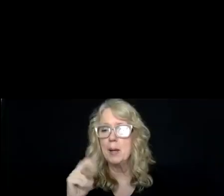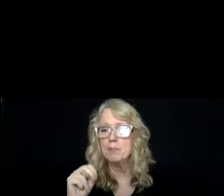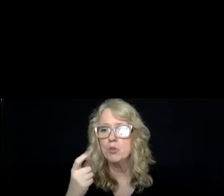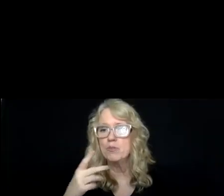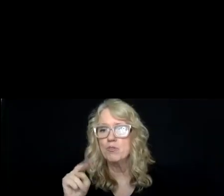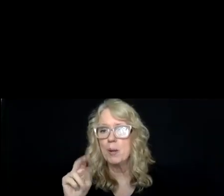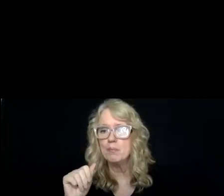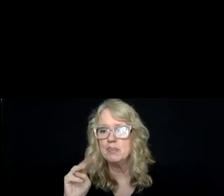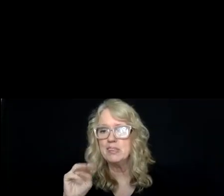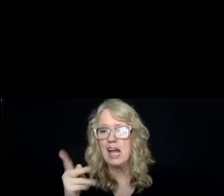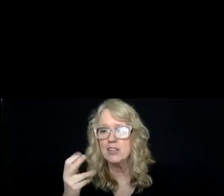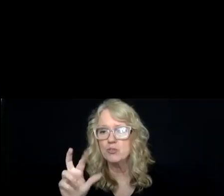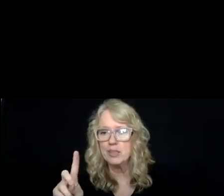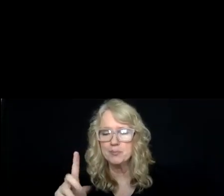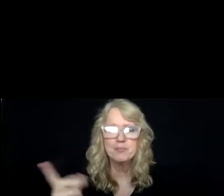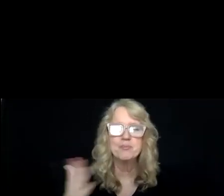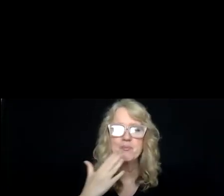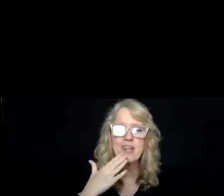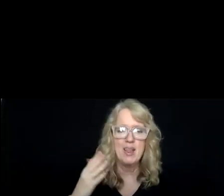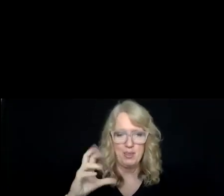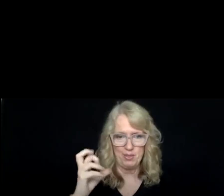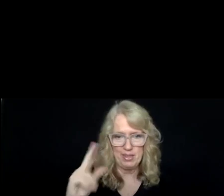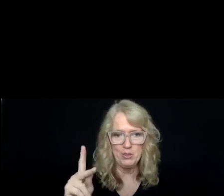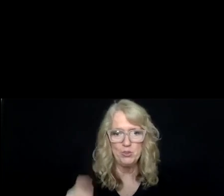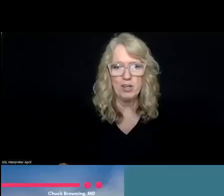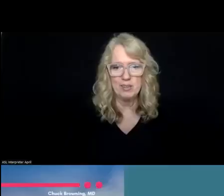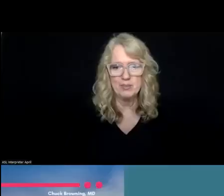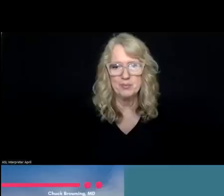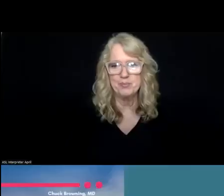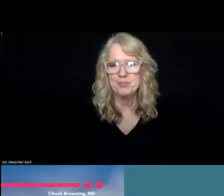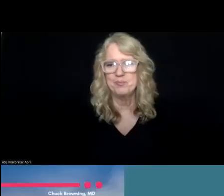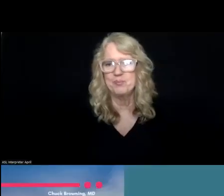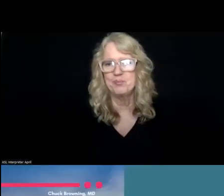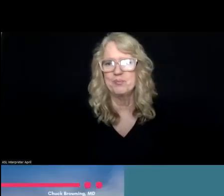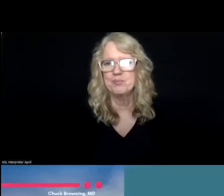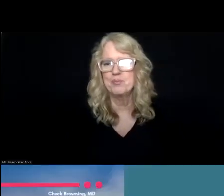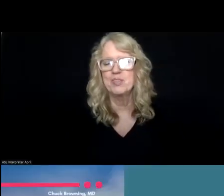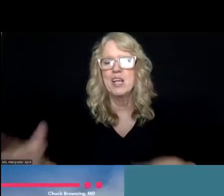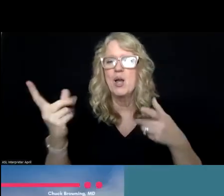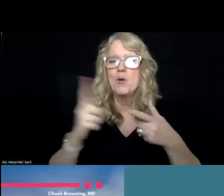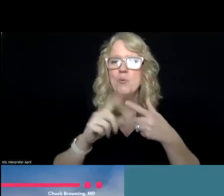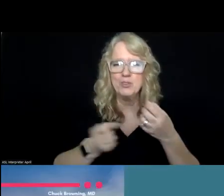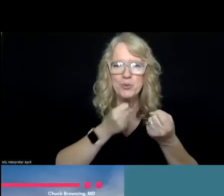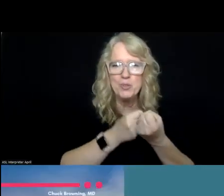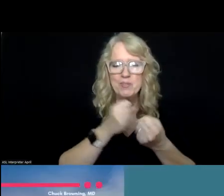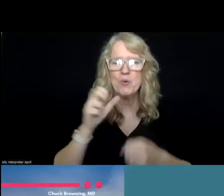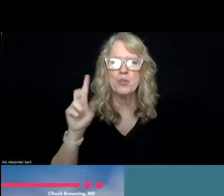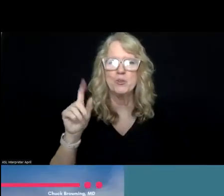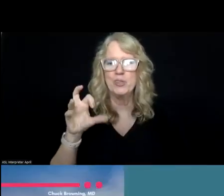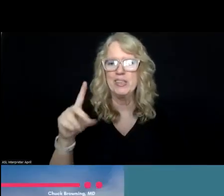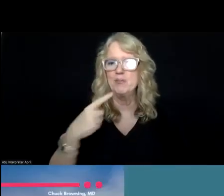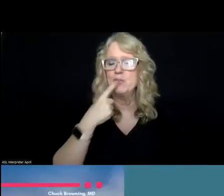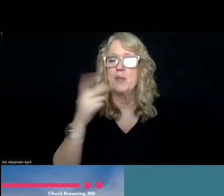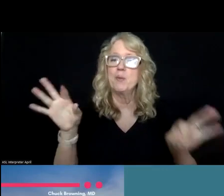please. Thank you, Chuck. And I just wanted to reinforce what David was saying about the importance